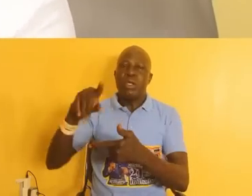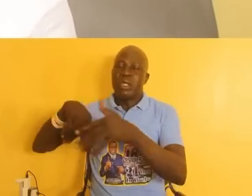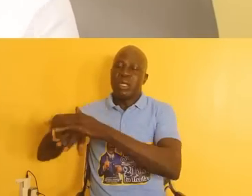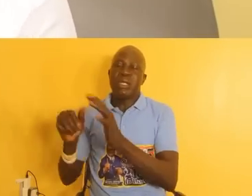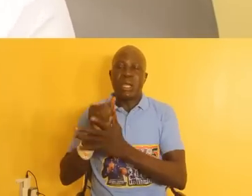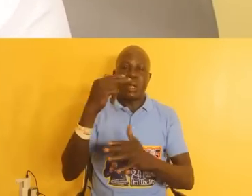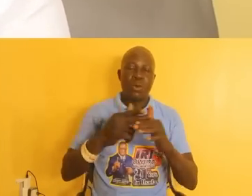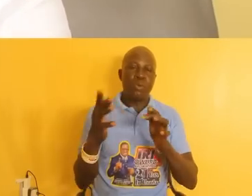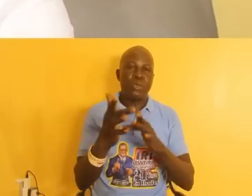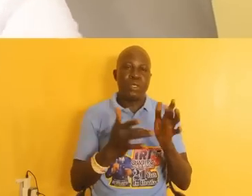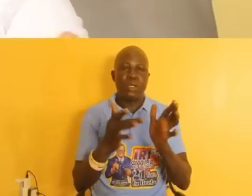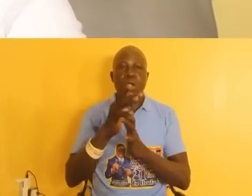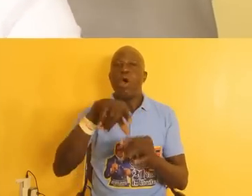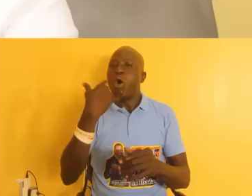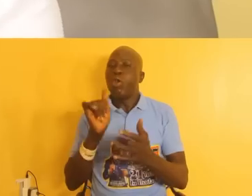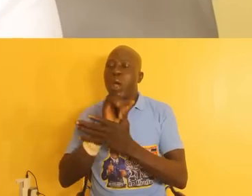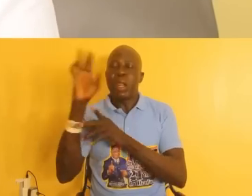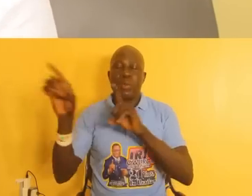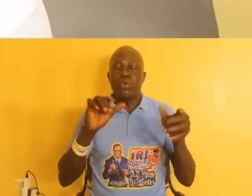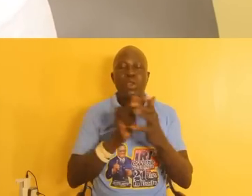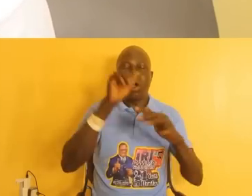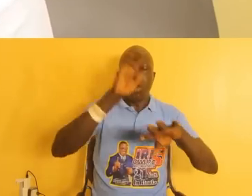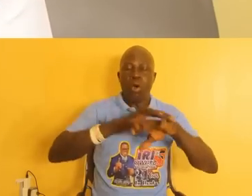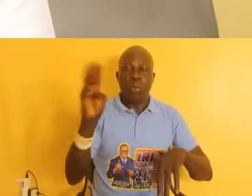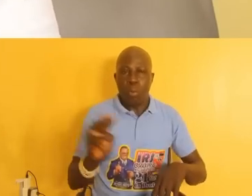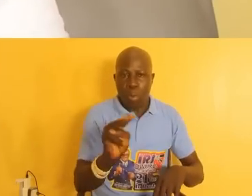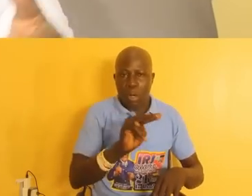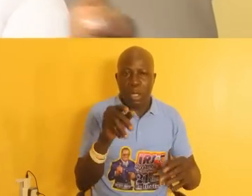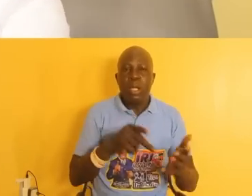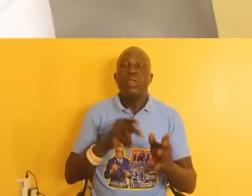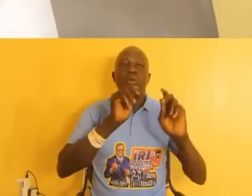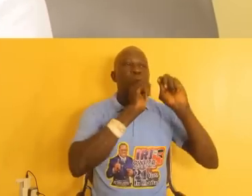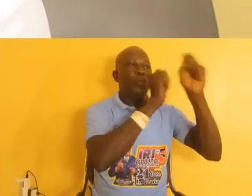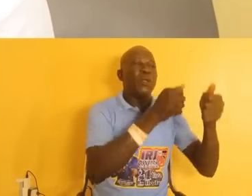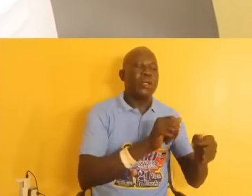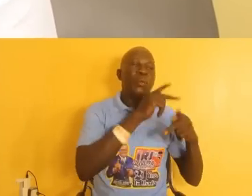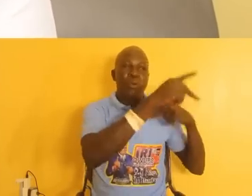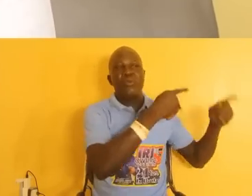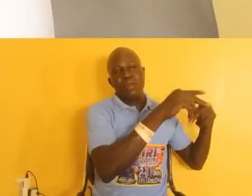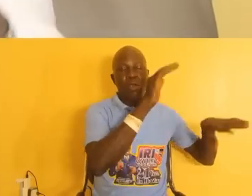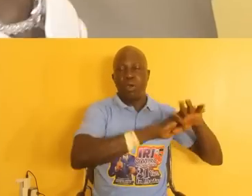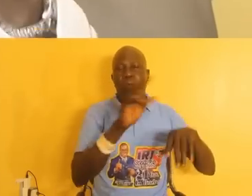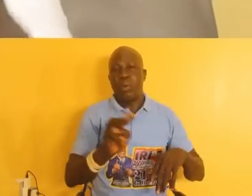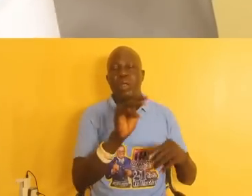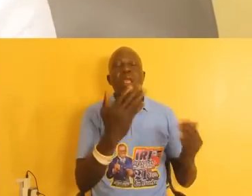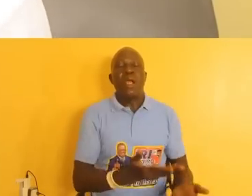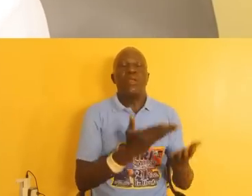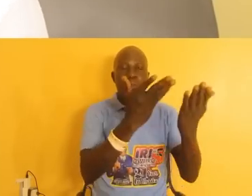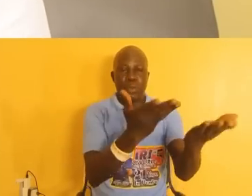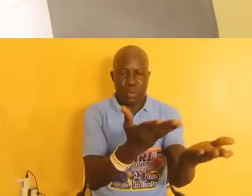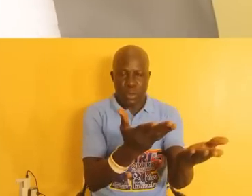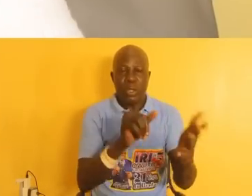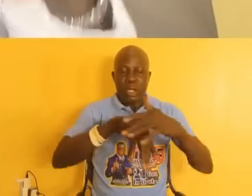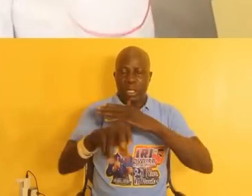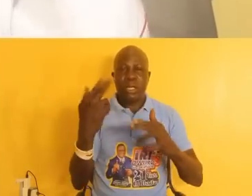you in the name of Jesus you demon se ni ojo aje bayi demon ta woli lore ni ojo aje spread your hands